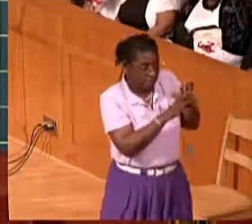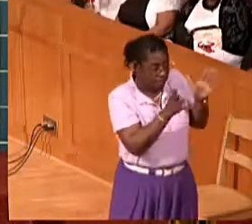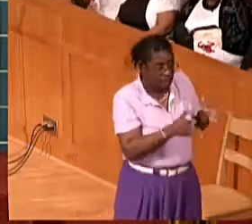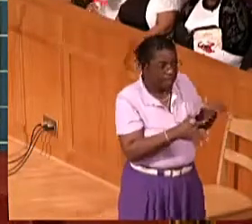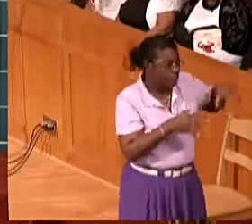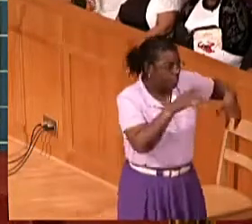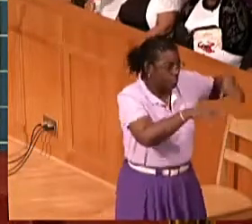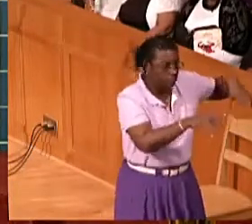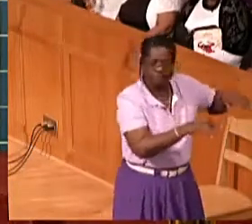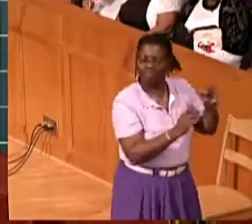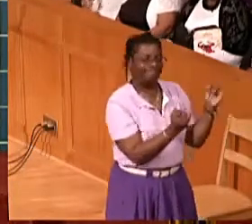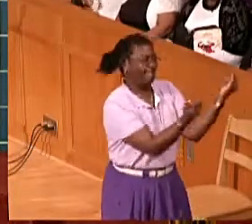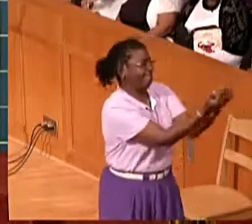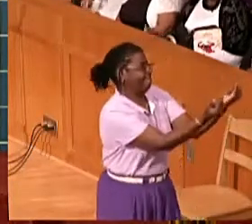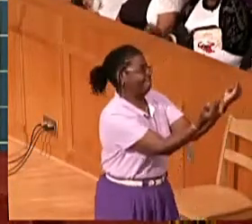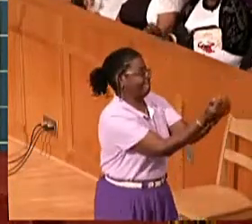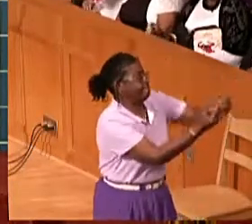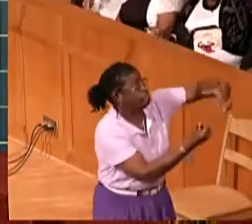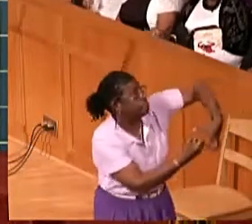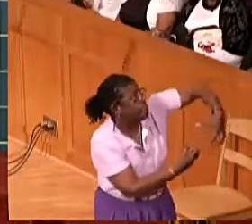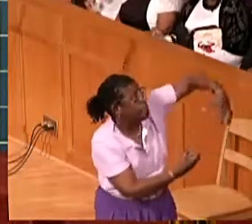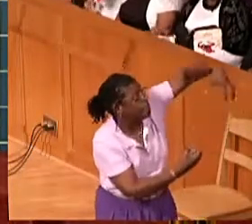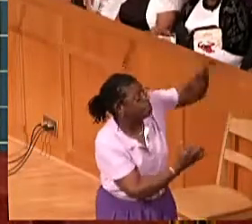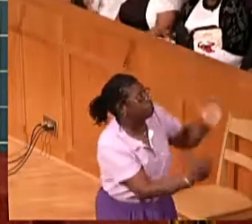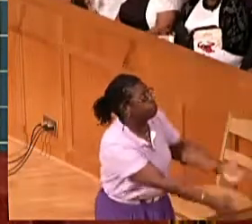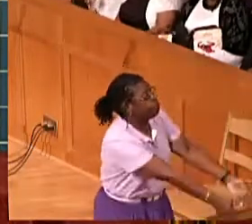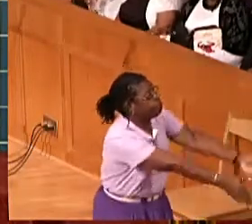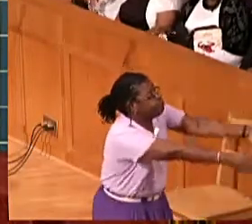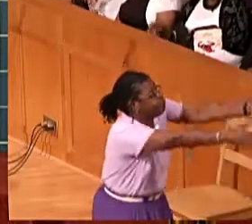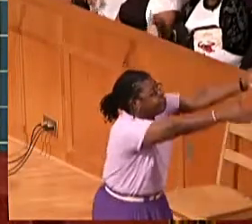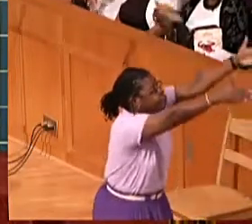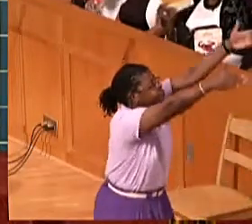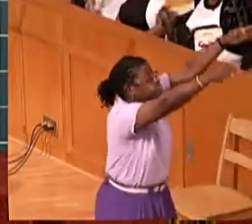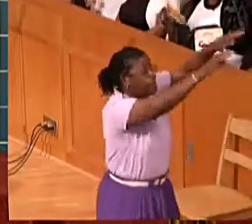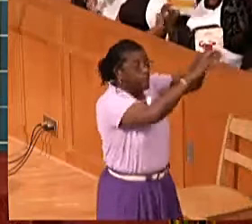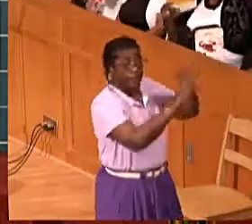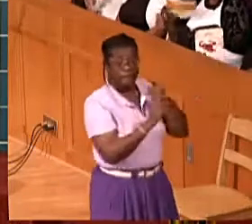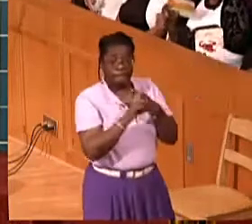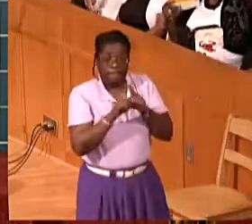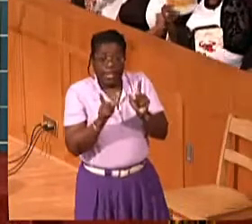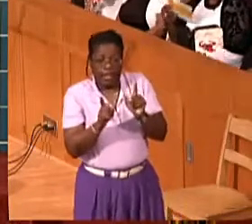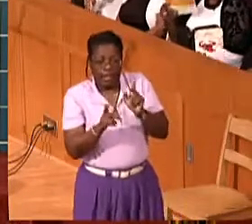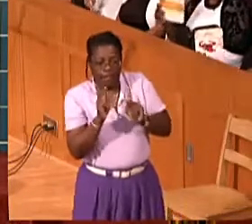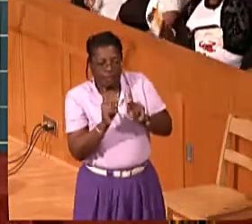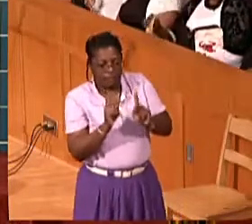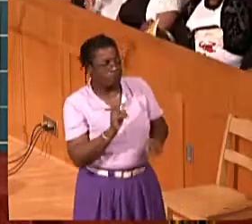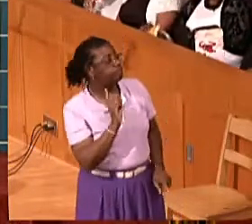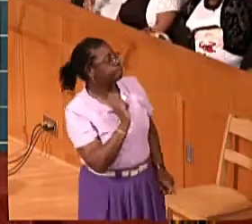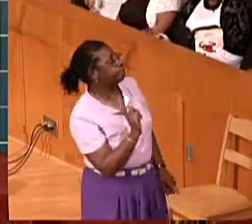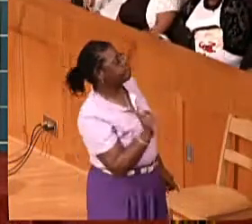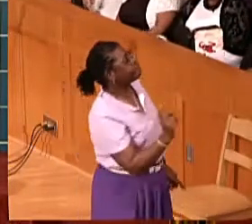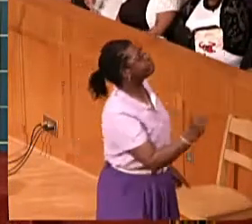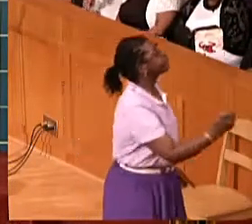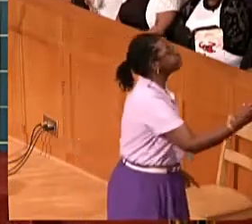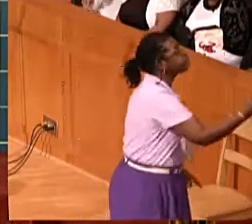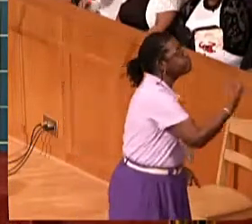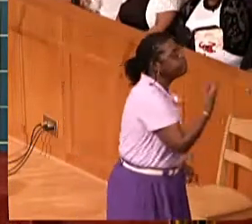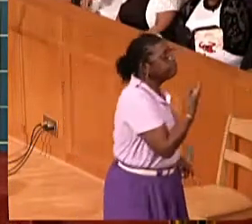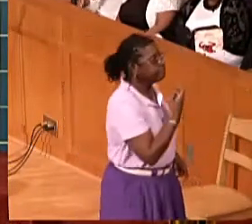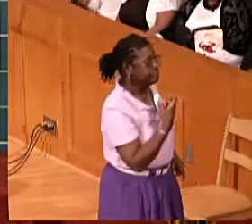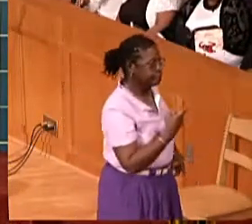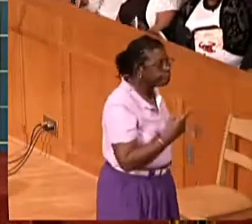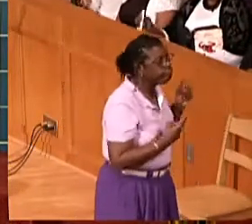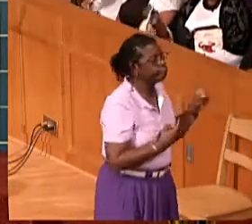the Galleria just walk around it like it's just another building. They act like it don't mean nothing. They throw their trash out in